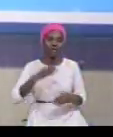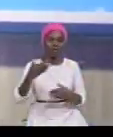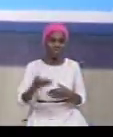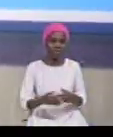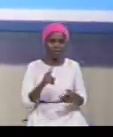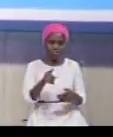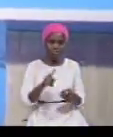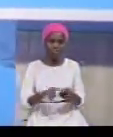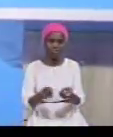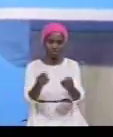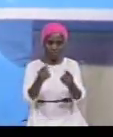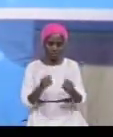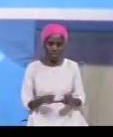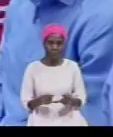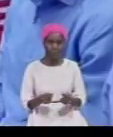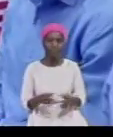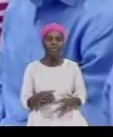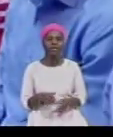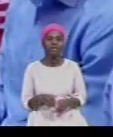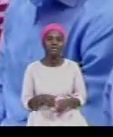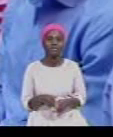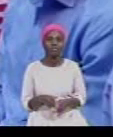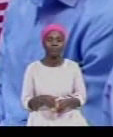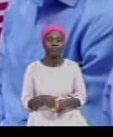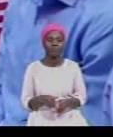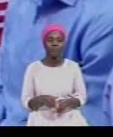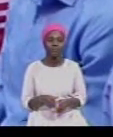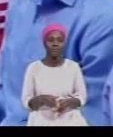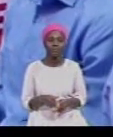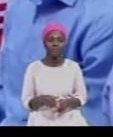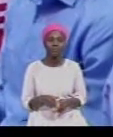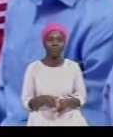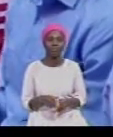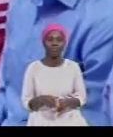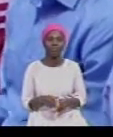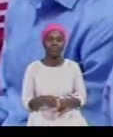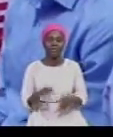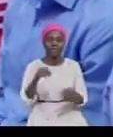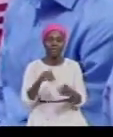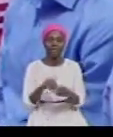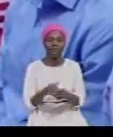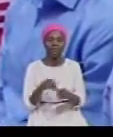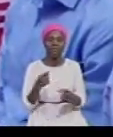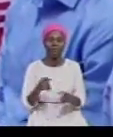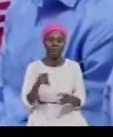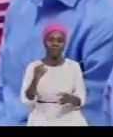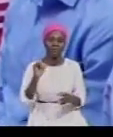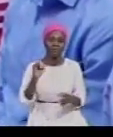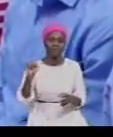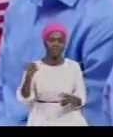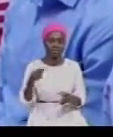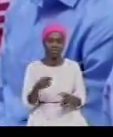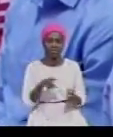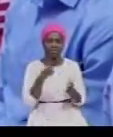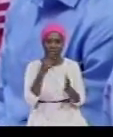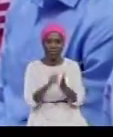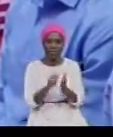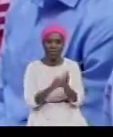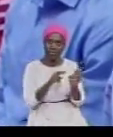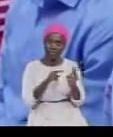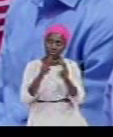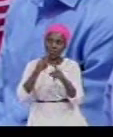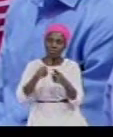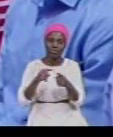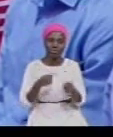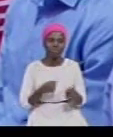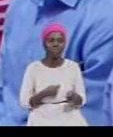chapter 45 of Isaiah, verse 42. Look unto me, as now you are born again. Look unto